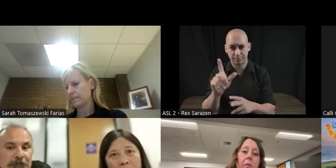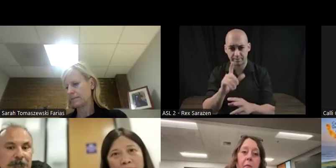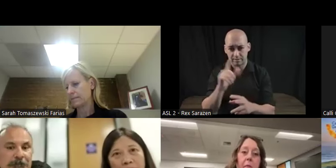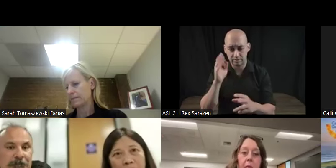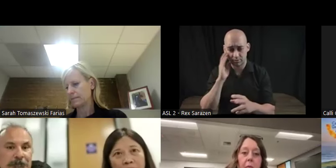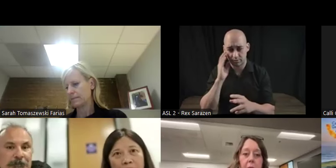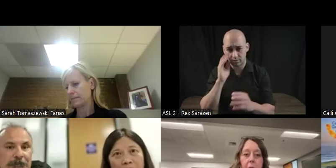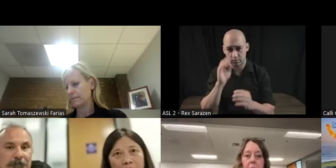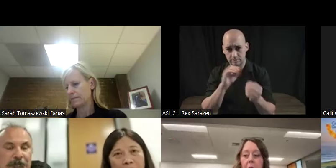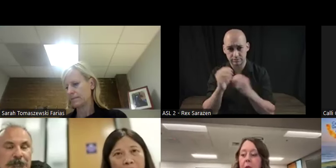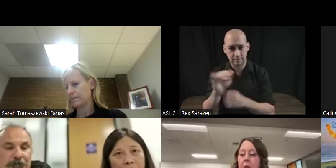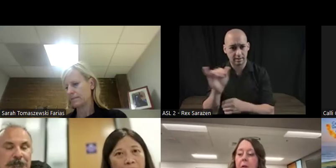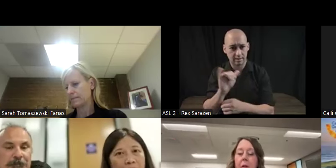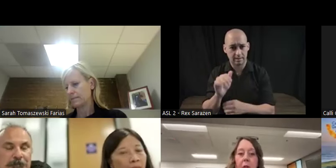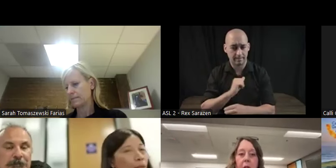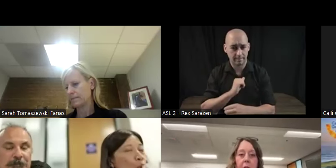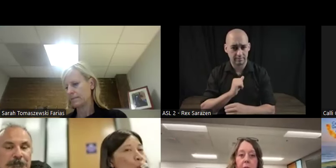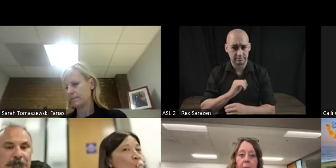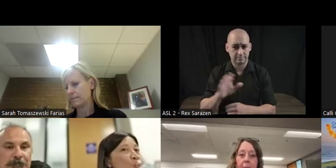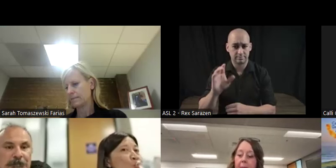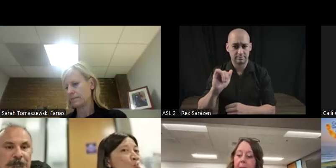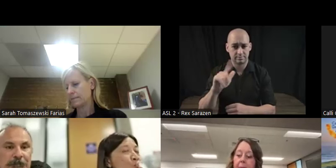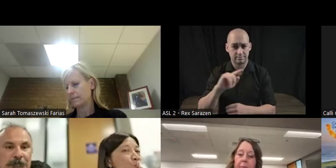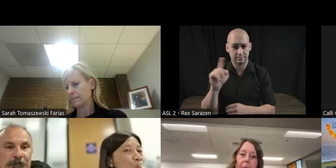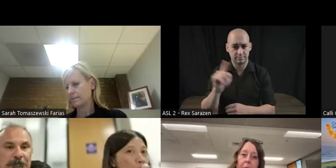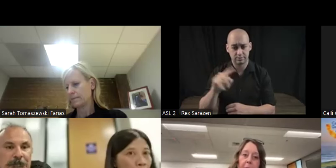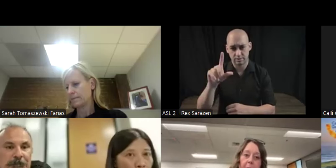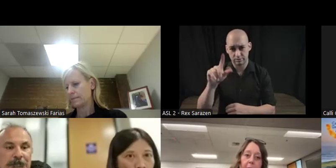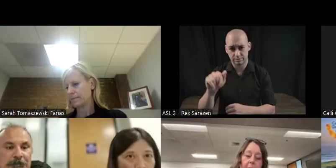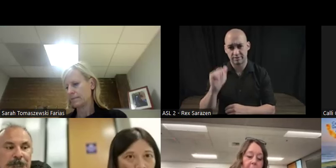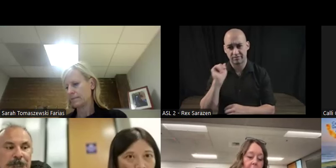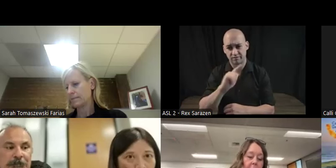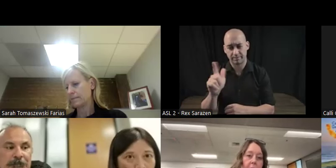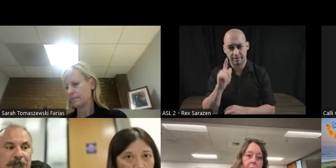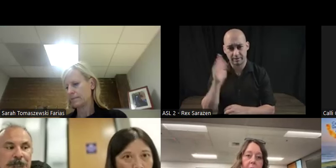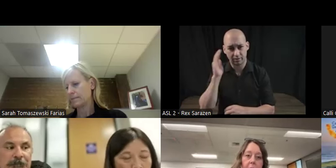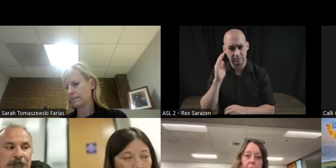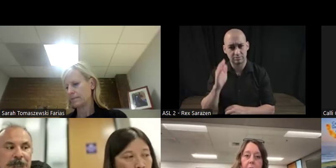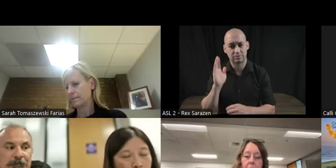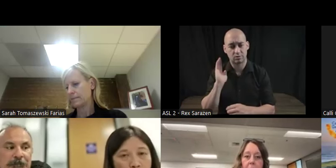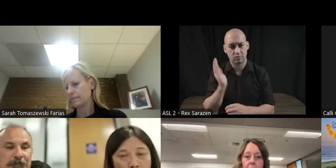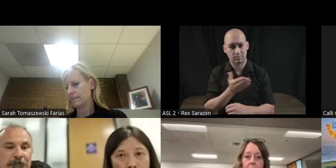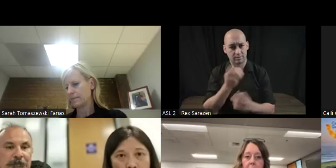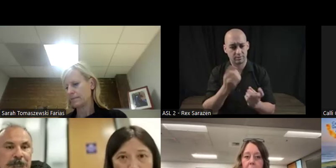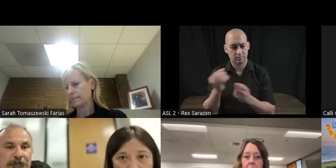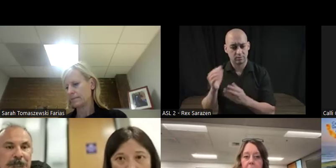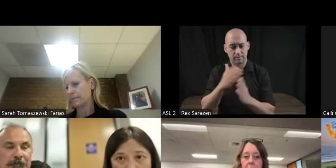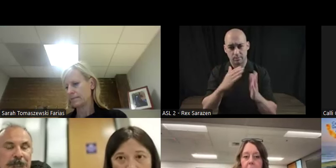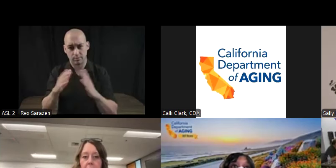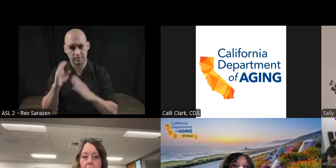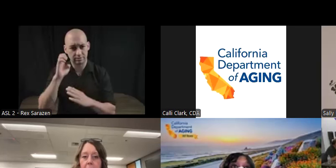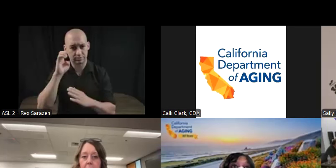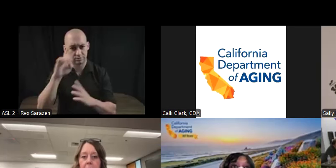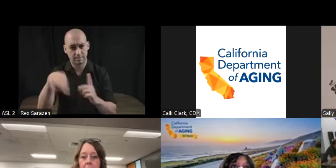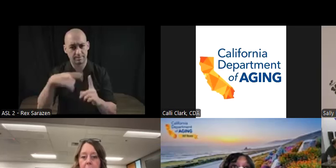like mine, Alzheimer's Los Angeles, I know the Alzheimer's Association too, just so everybody knows, we've been doing community education about risk